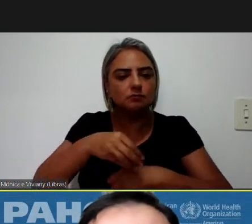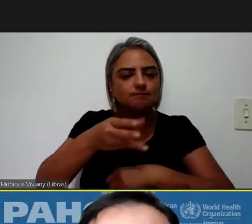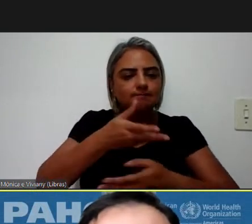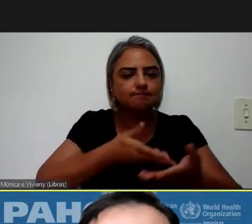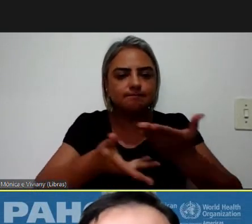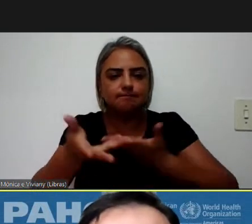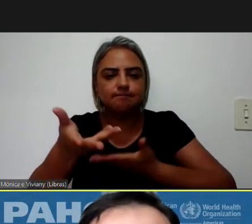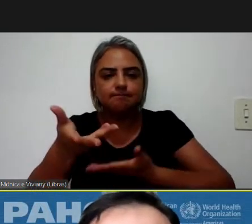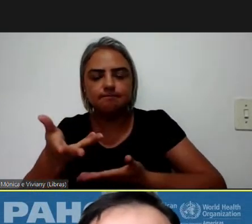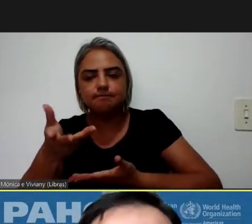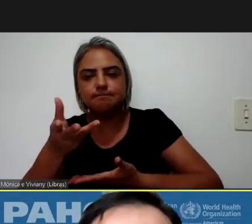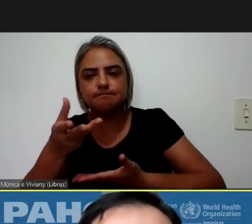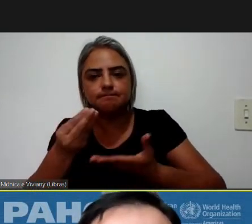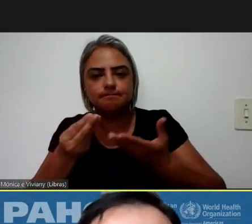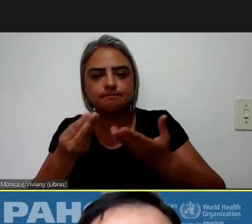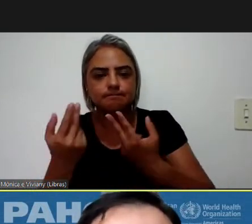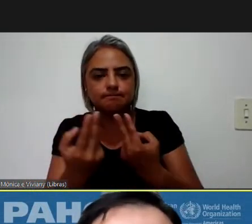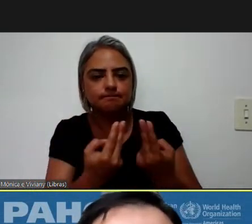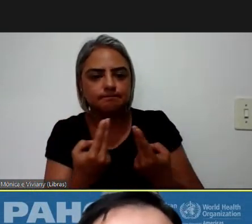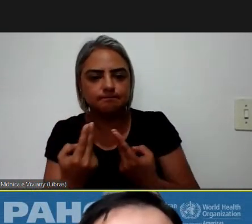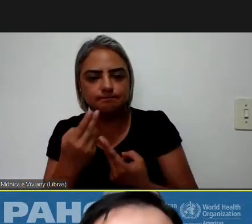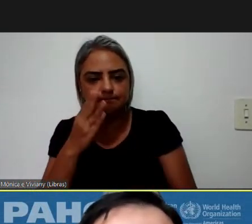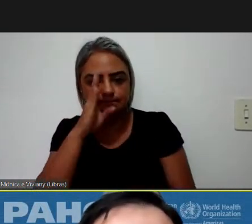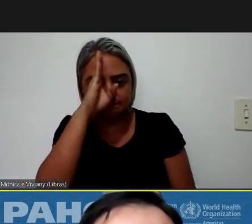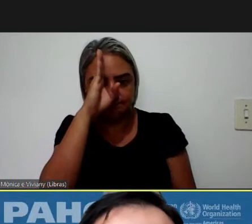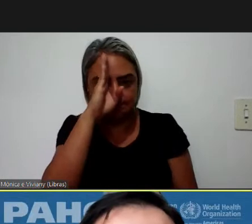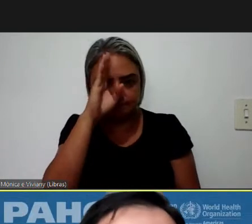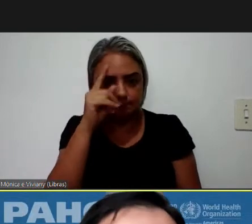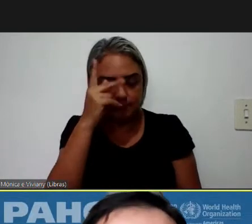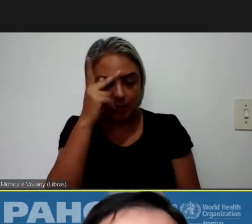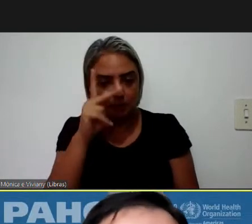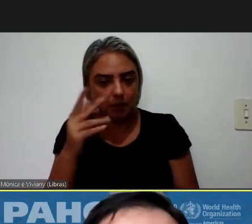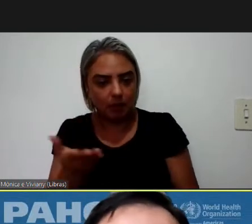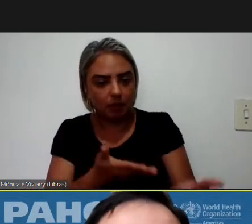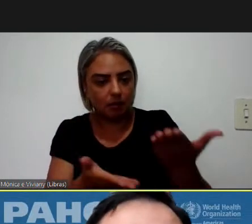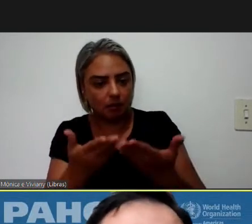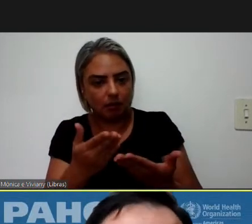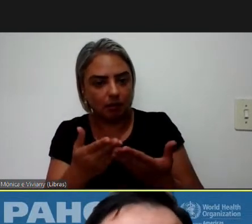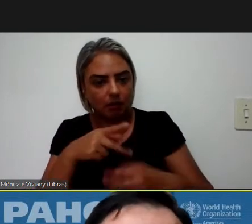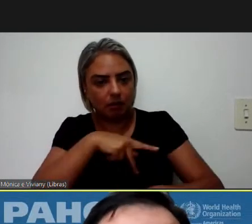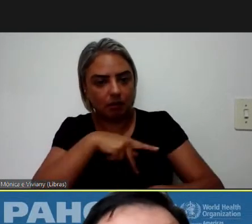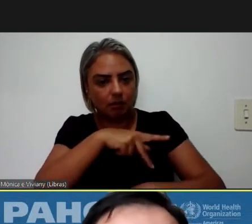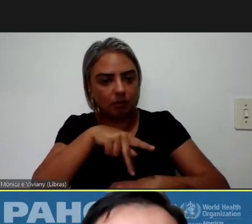basis. So it contributes to